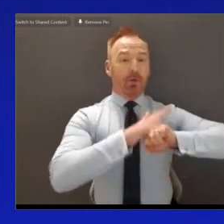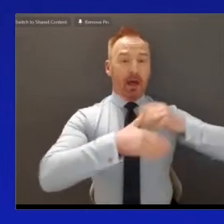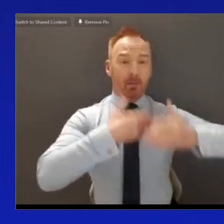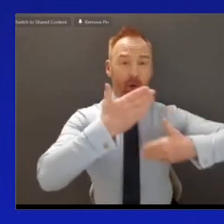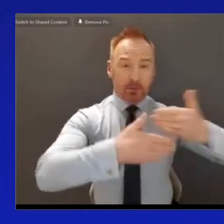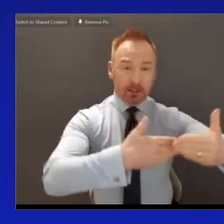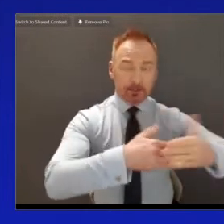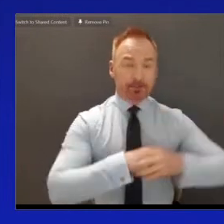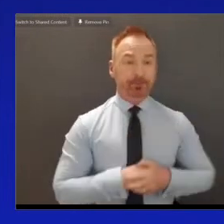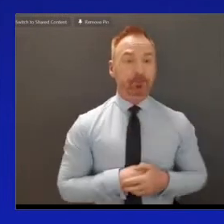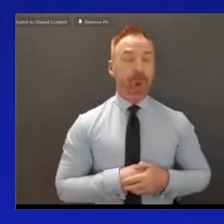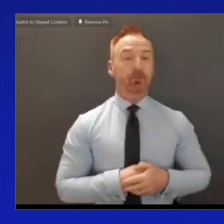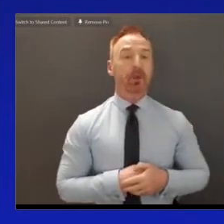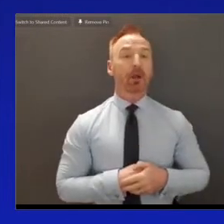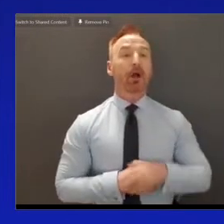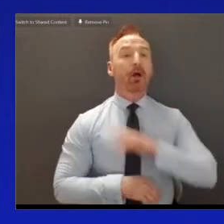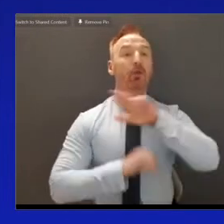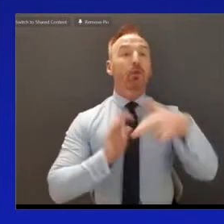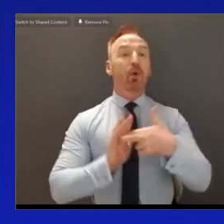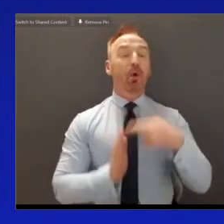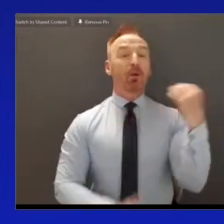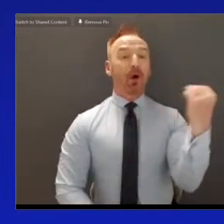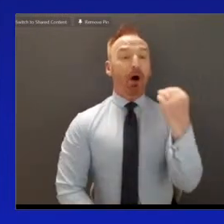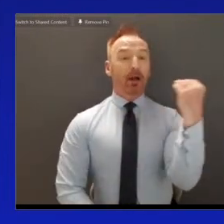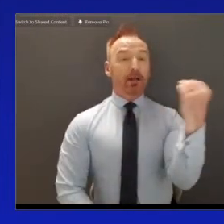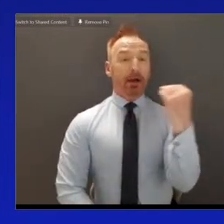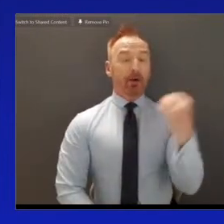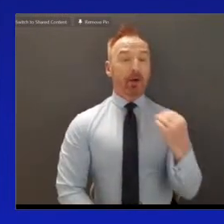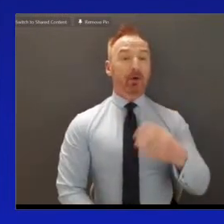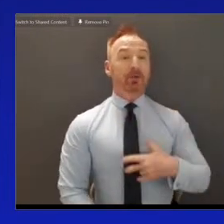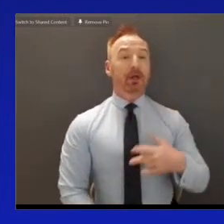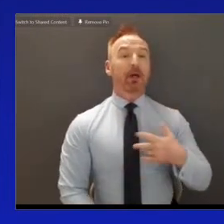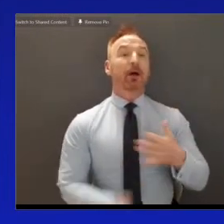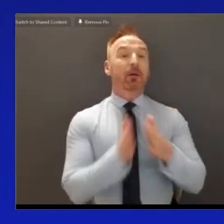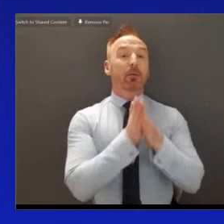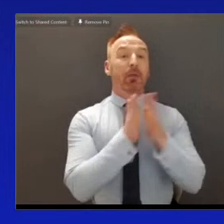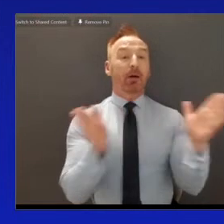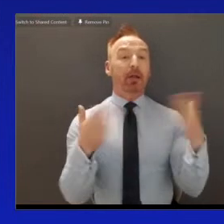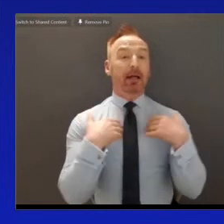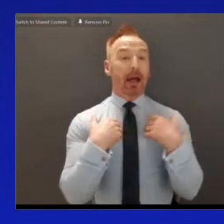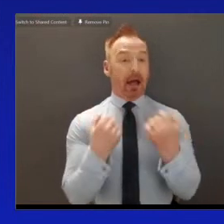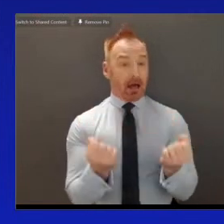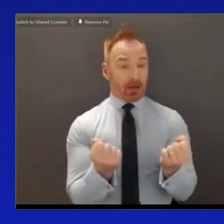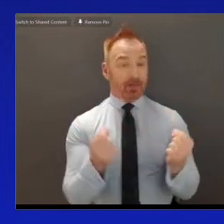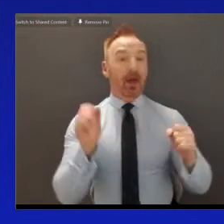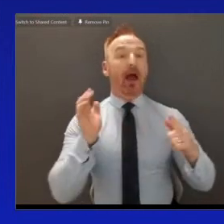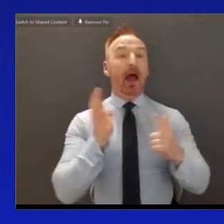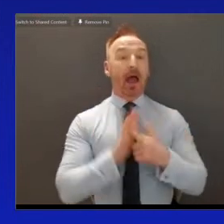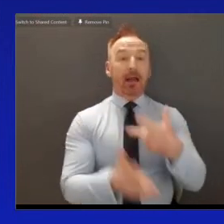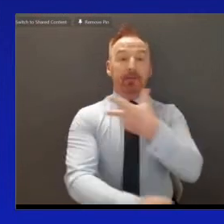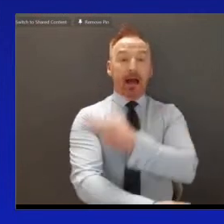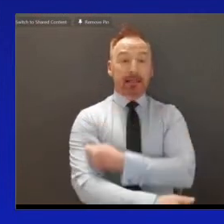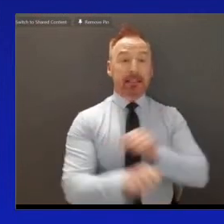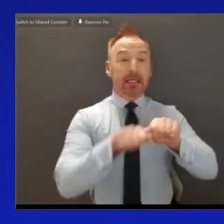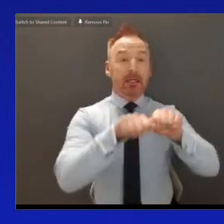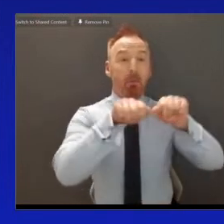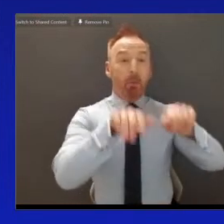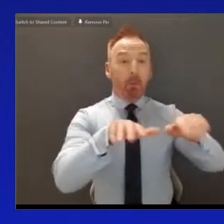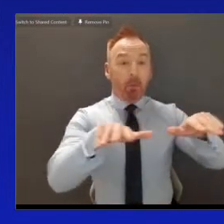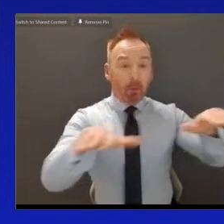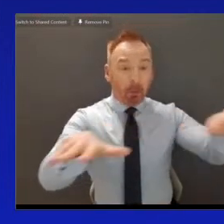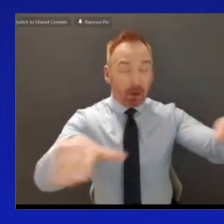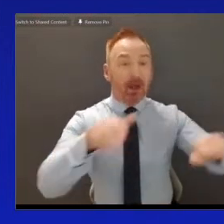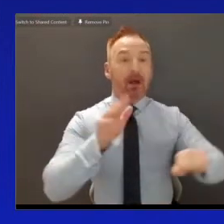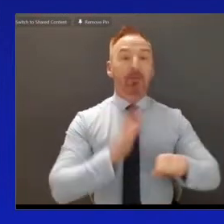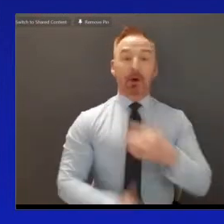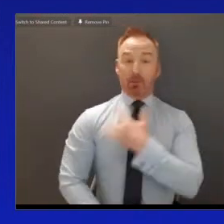role of Ontario's public health units and municipalities in the COVID-19 vaccine distribution will continue to be informed by the province's rollout